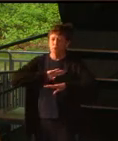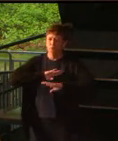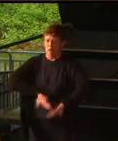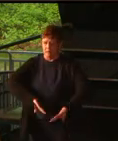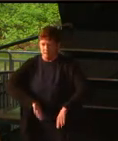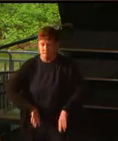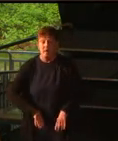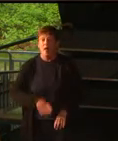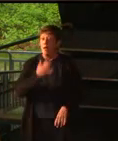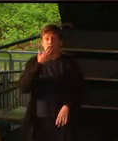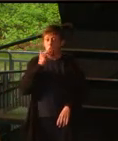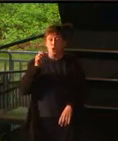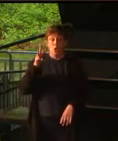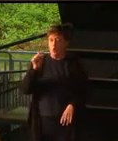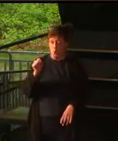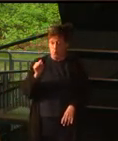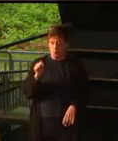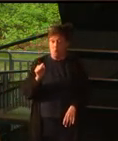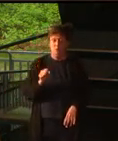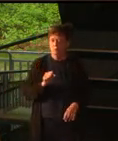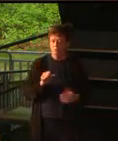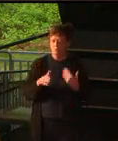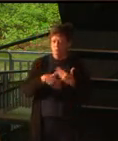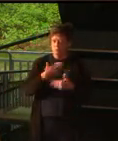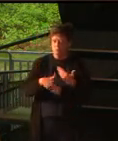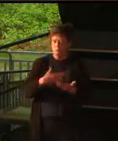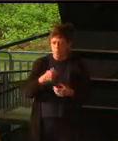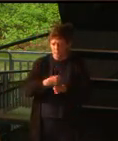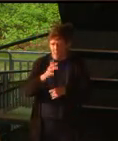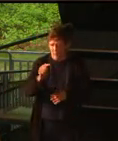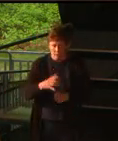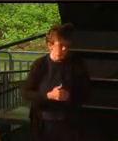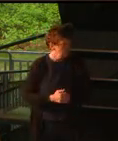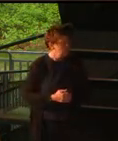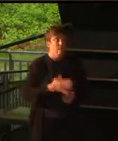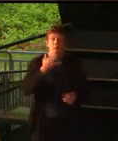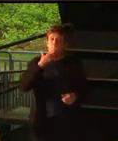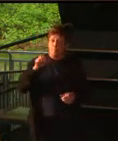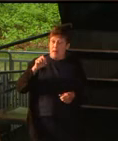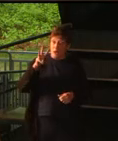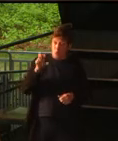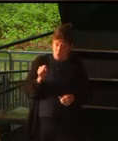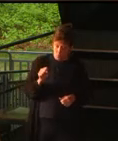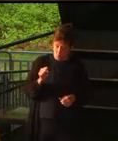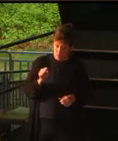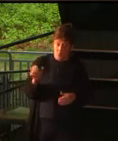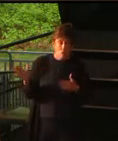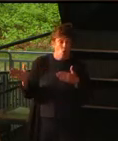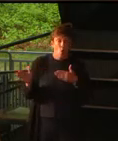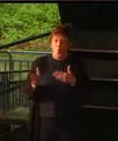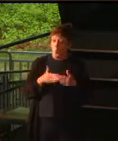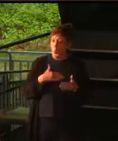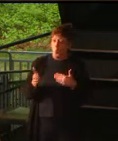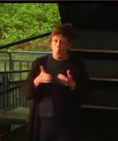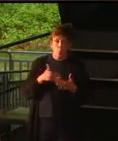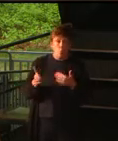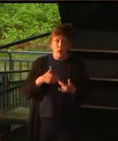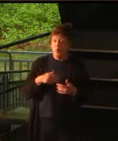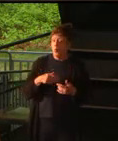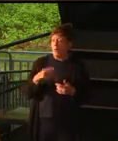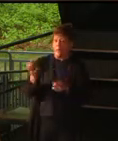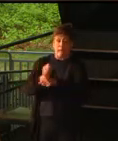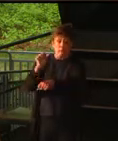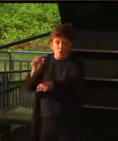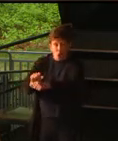we've completed this leg of our journey. But the bad news is, Whether we are going into the